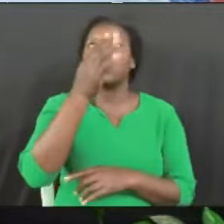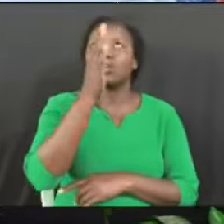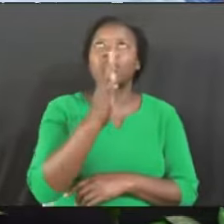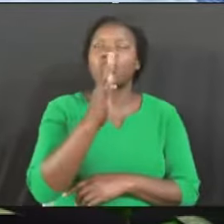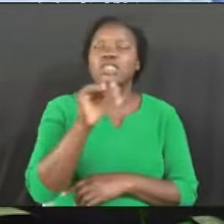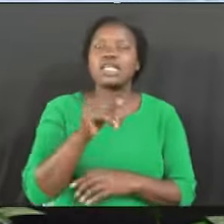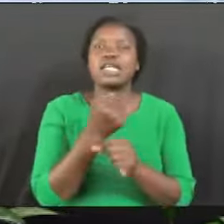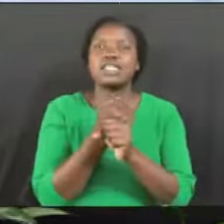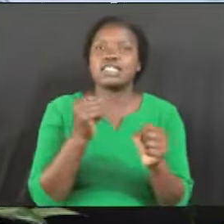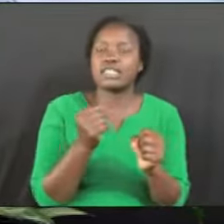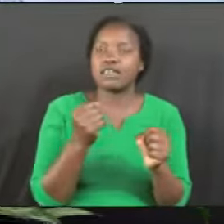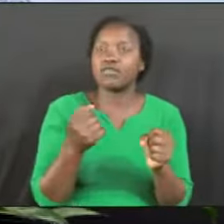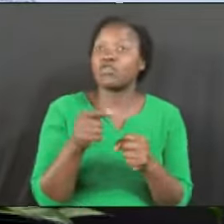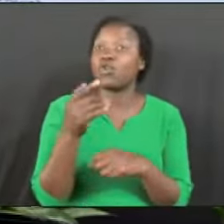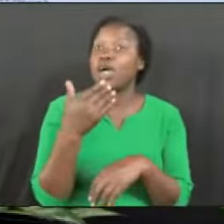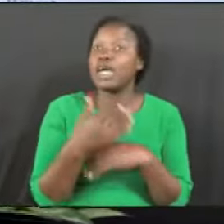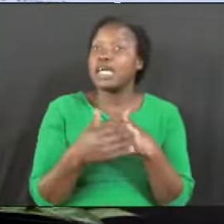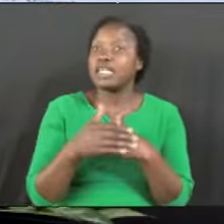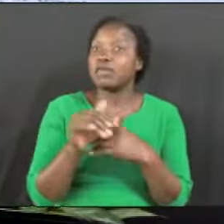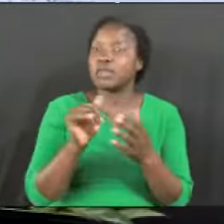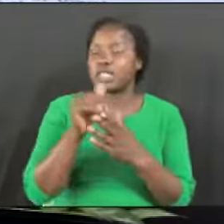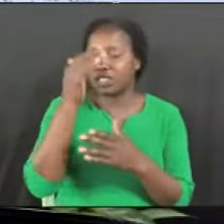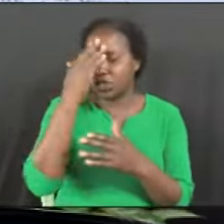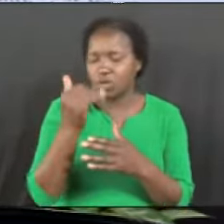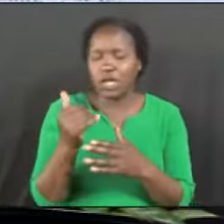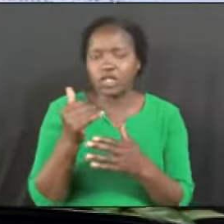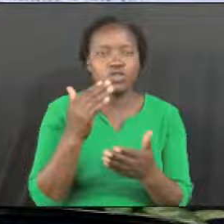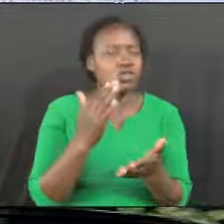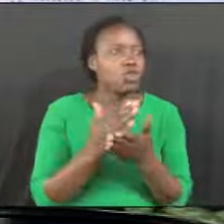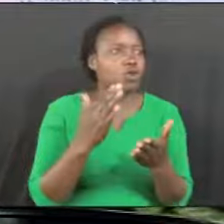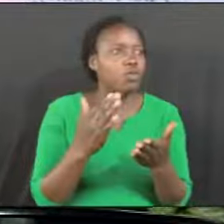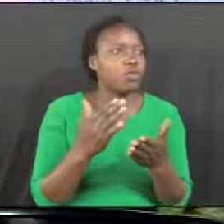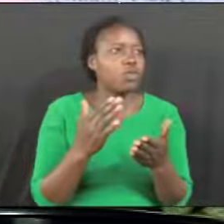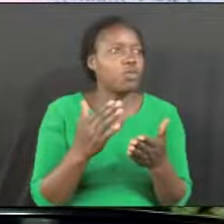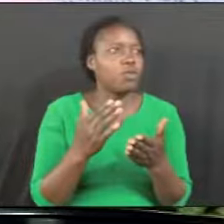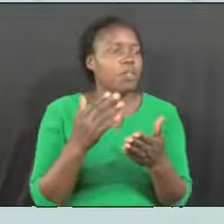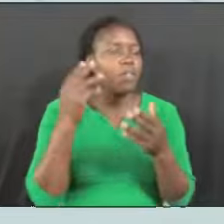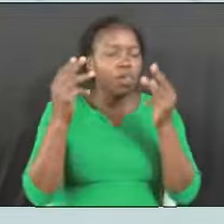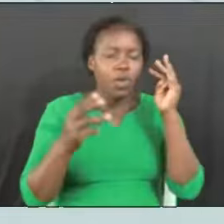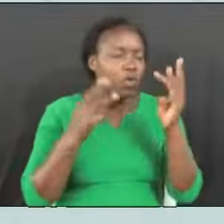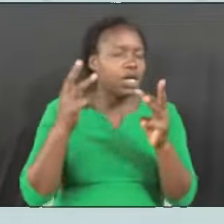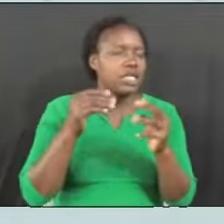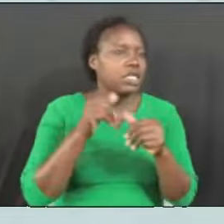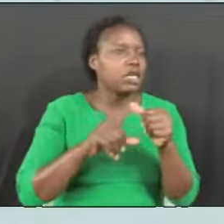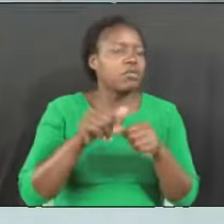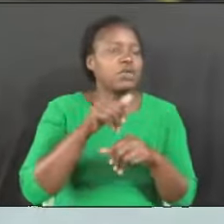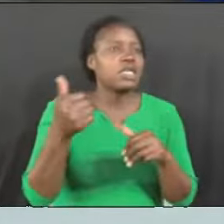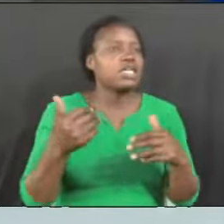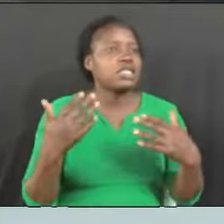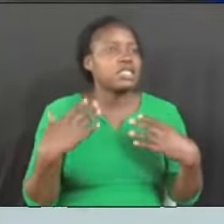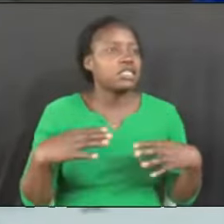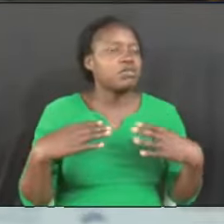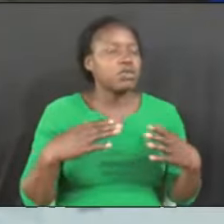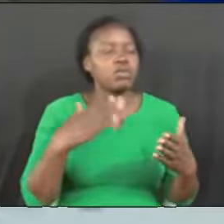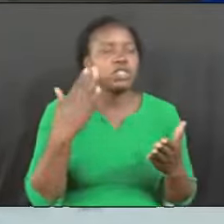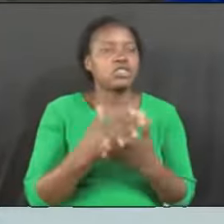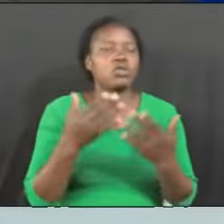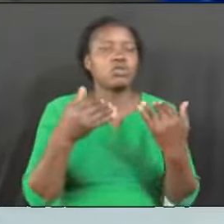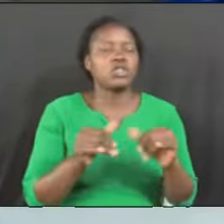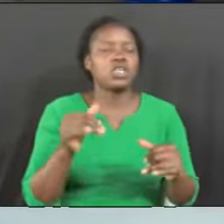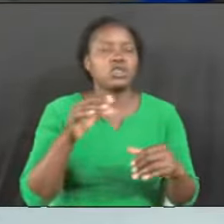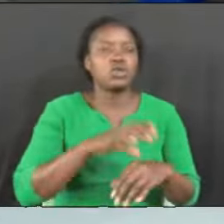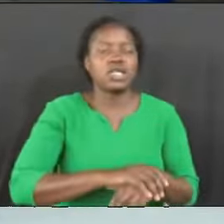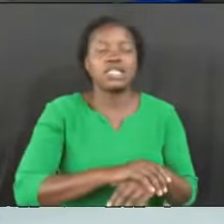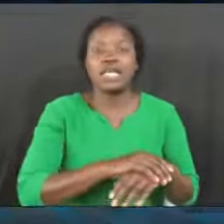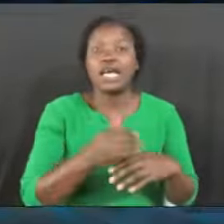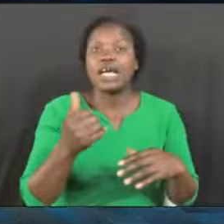can save your neighbor. That's why you ought to stop worrying about other people and stop trying to get other